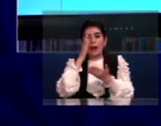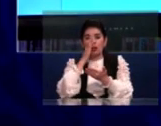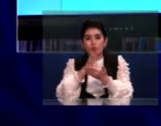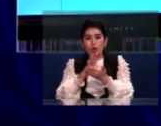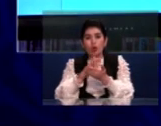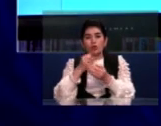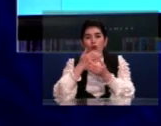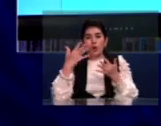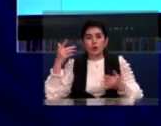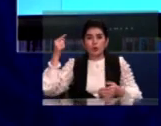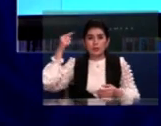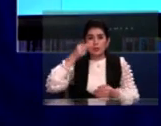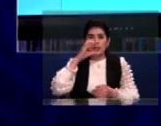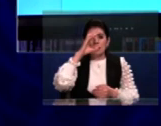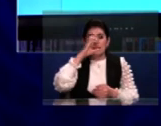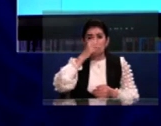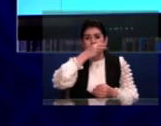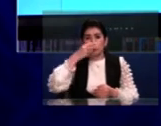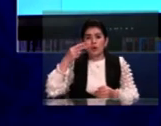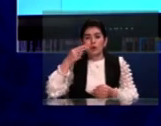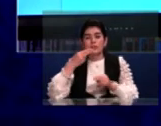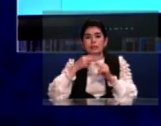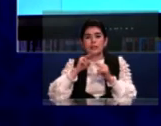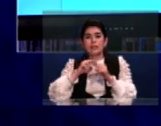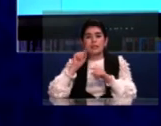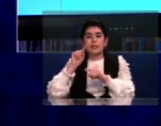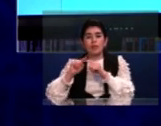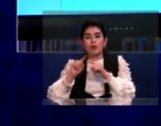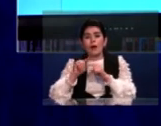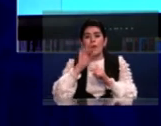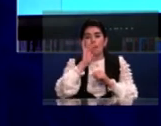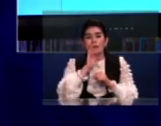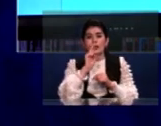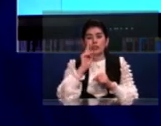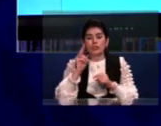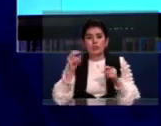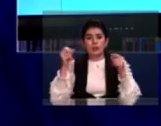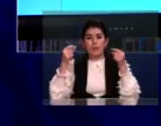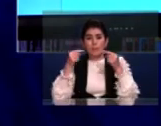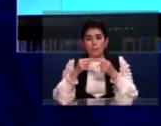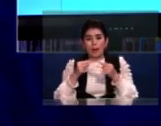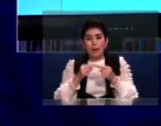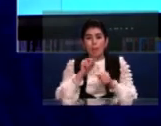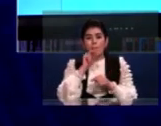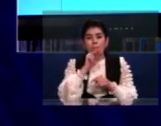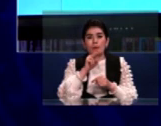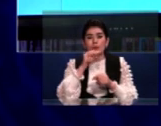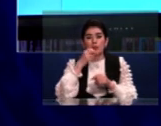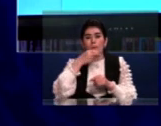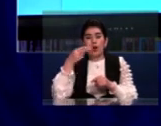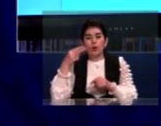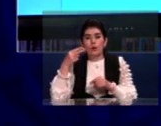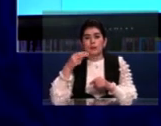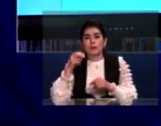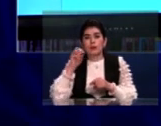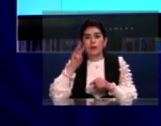yorug'lik nuri. S ga teng bo'lsa tezligi, u holda impulsini p harfi bilan belgilaymiz. P barobar bo'ladi